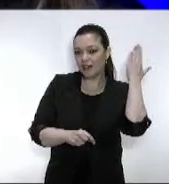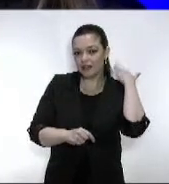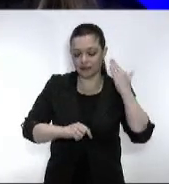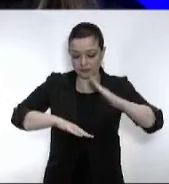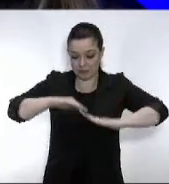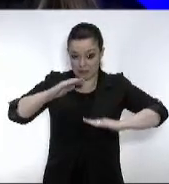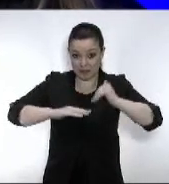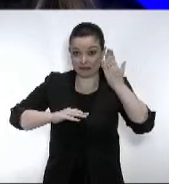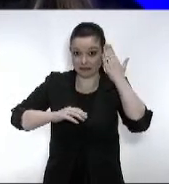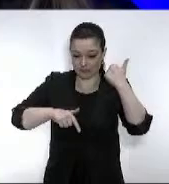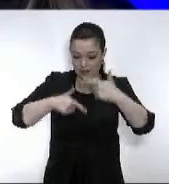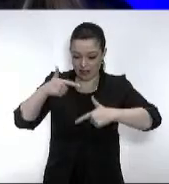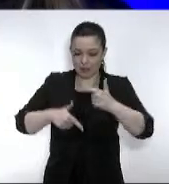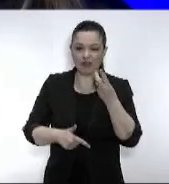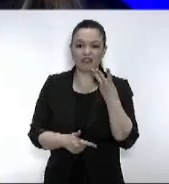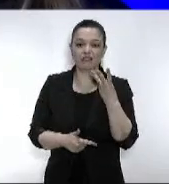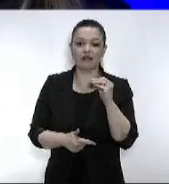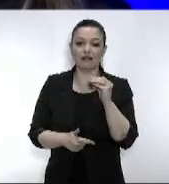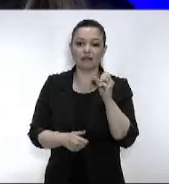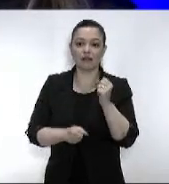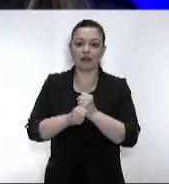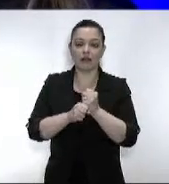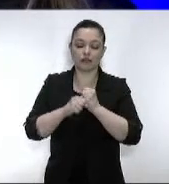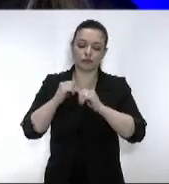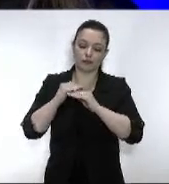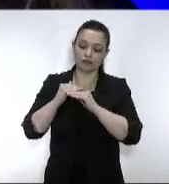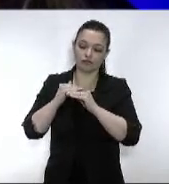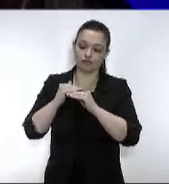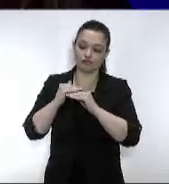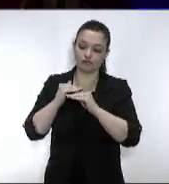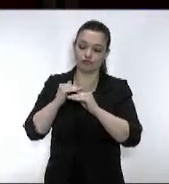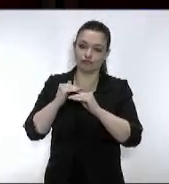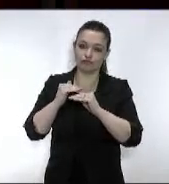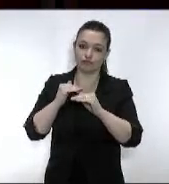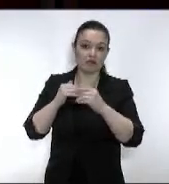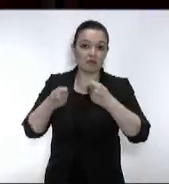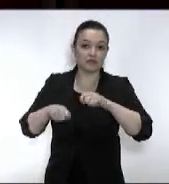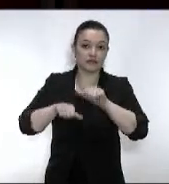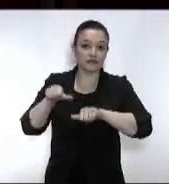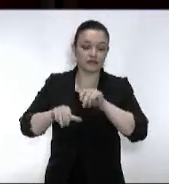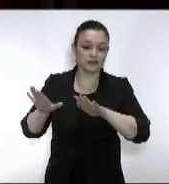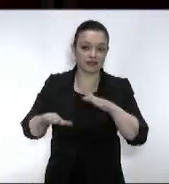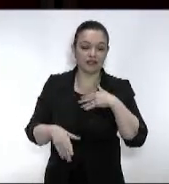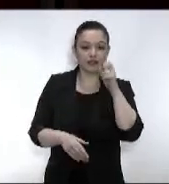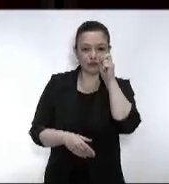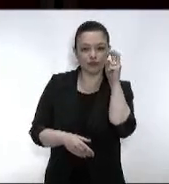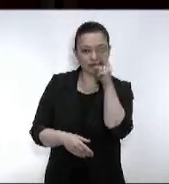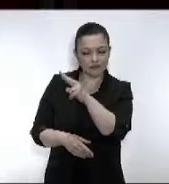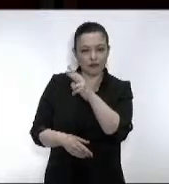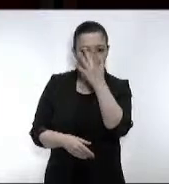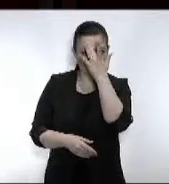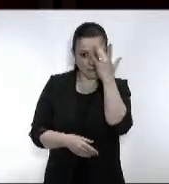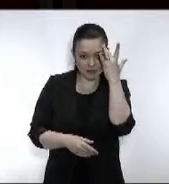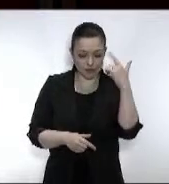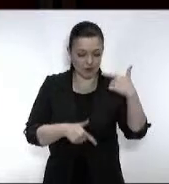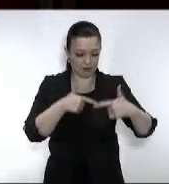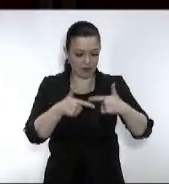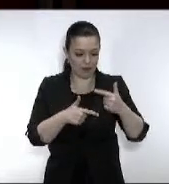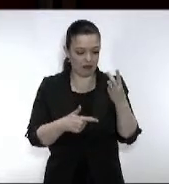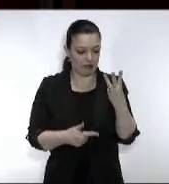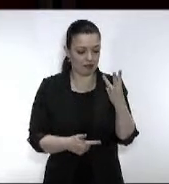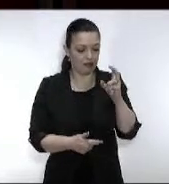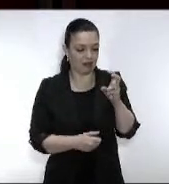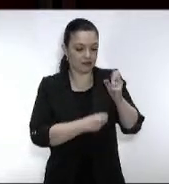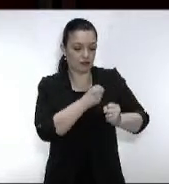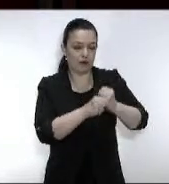times, to have a competence would take about 30 years. So if you look for people would retire at 35 years